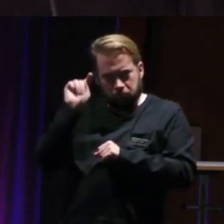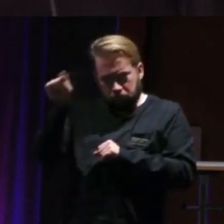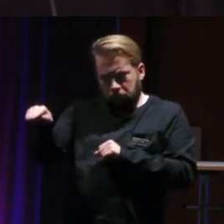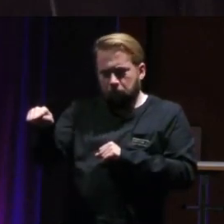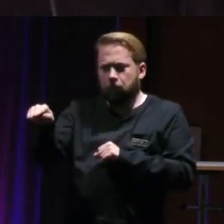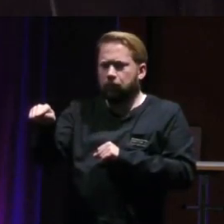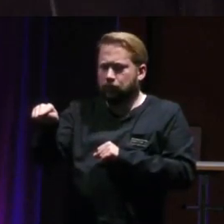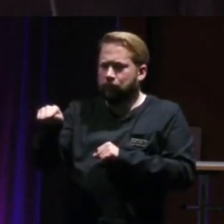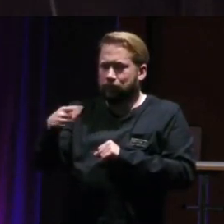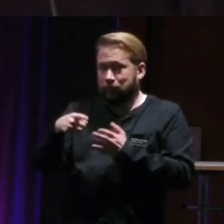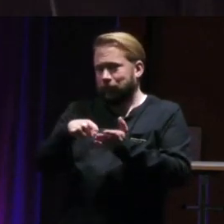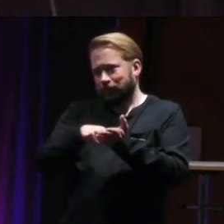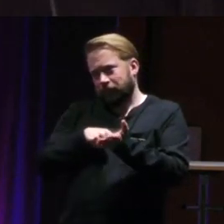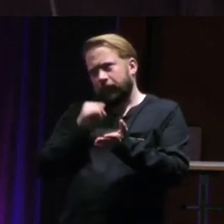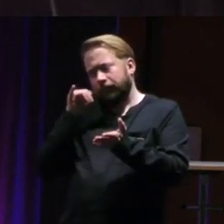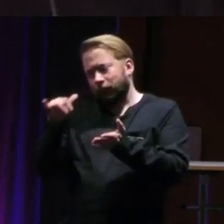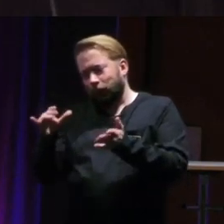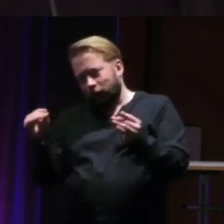special story because,